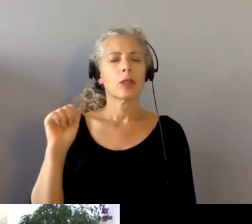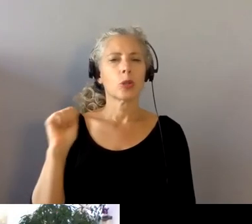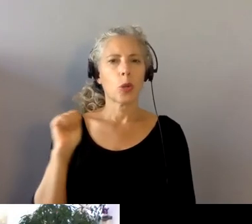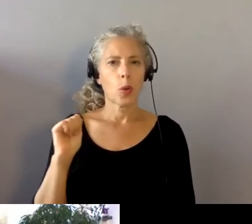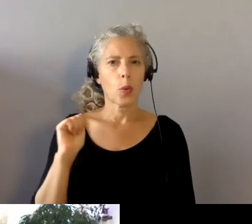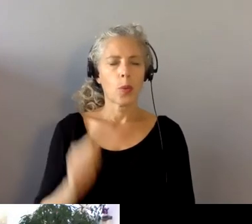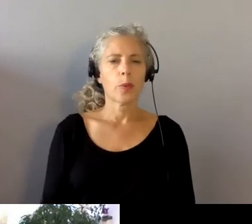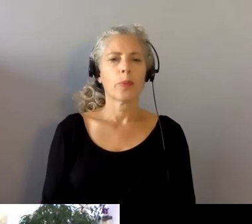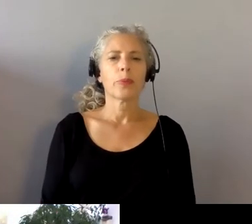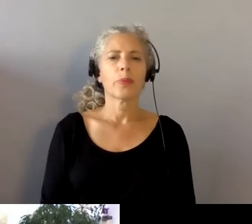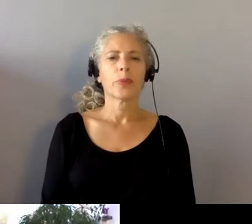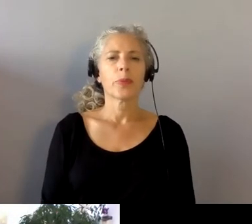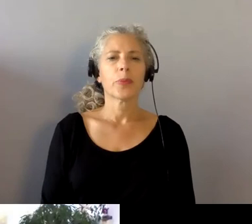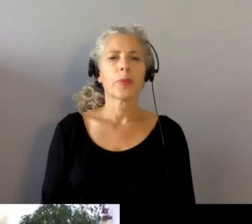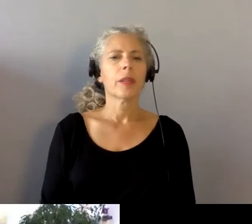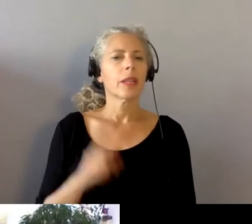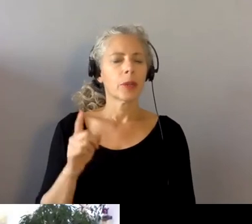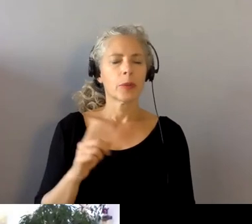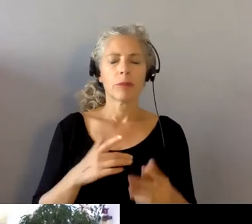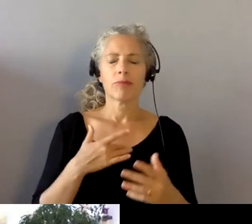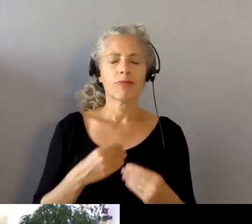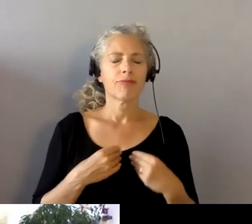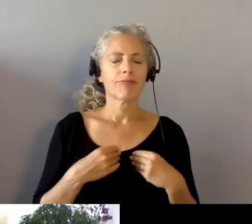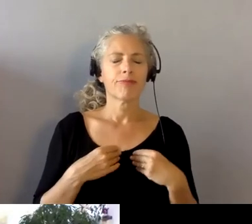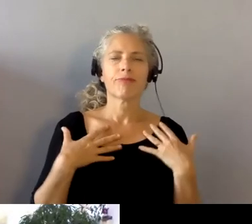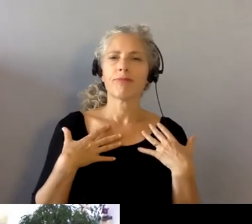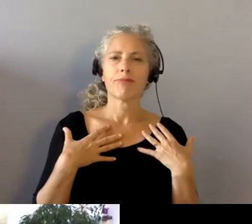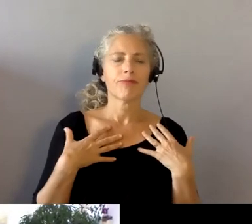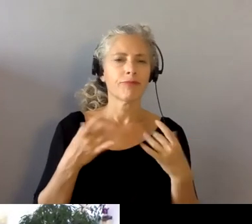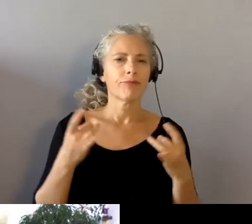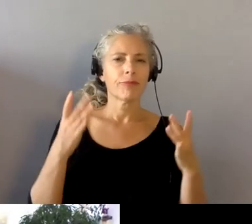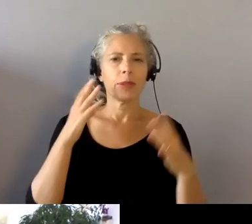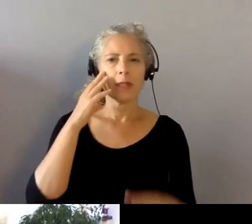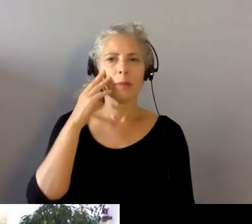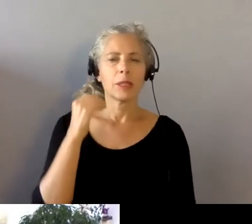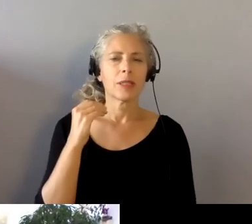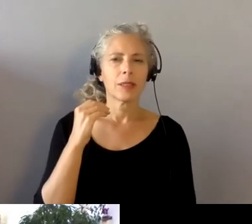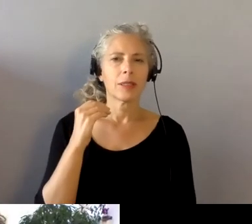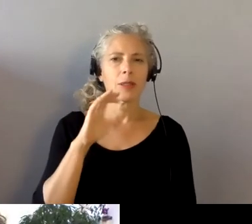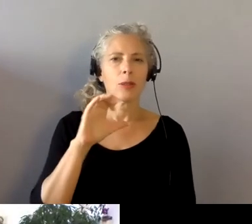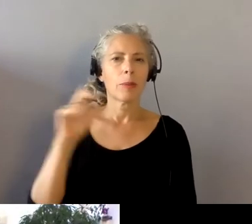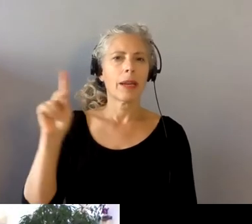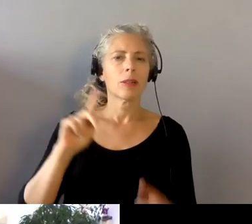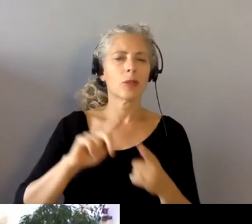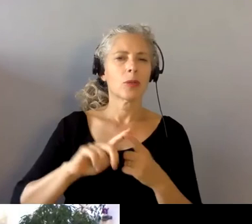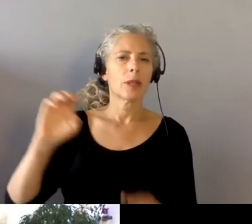and it was a really moving and incredible experience to go back to